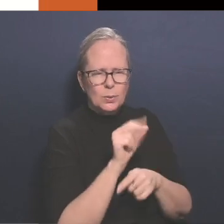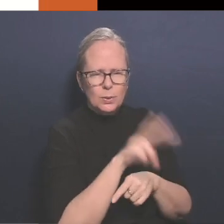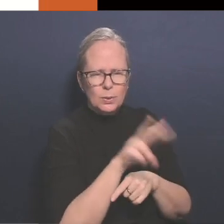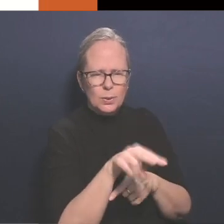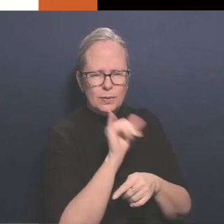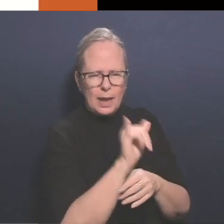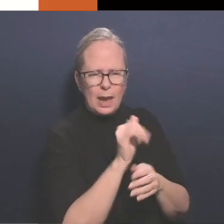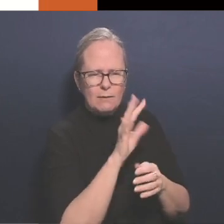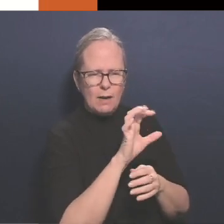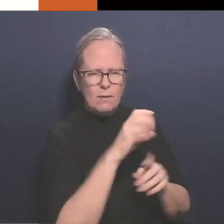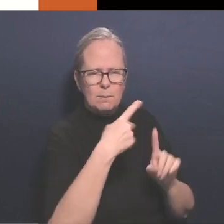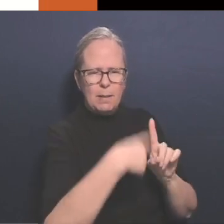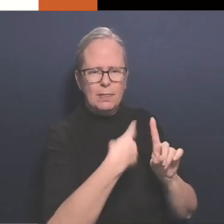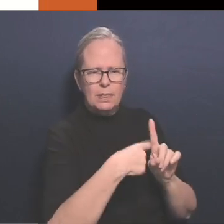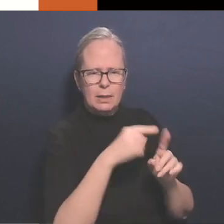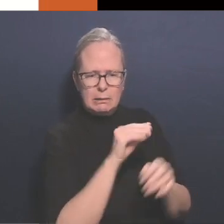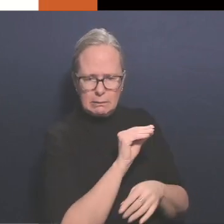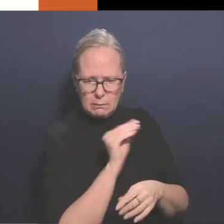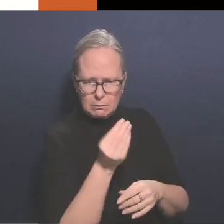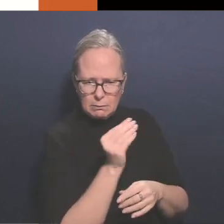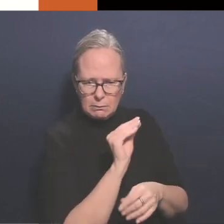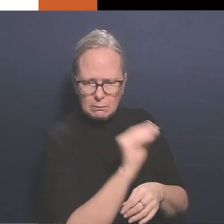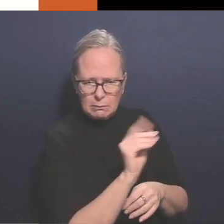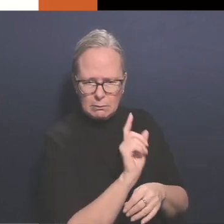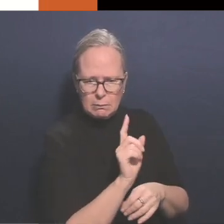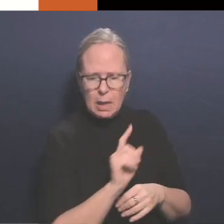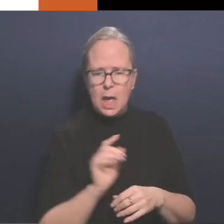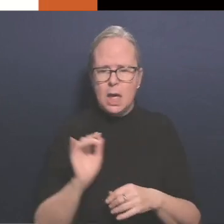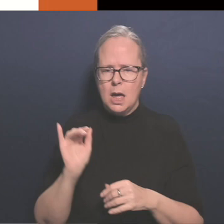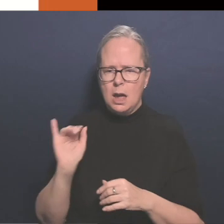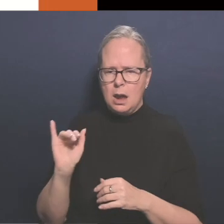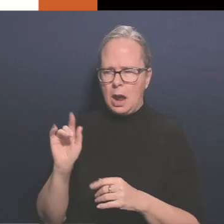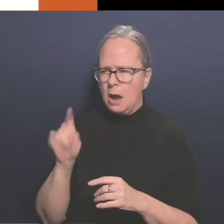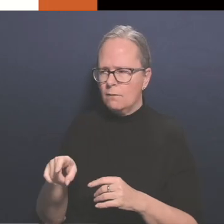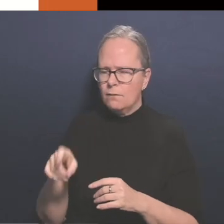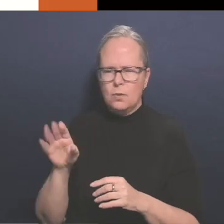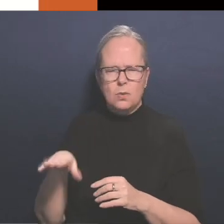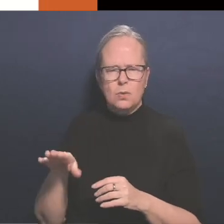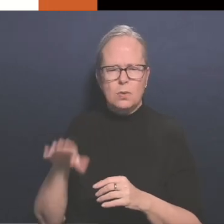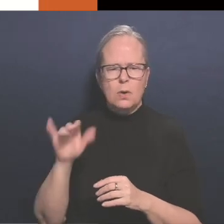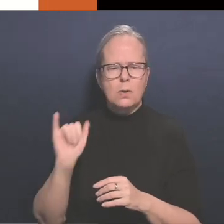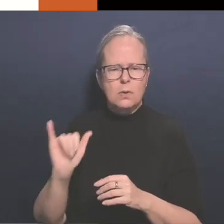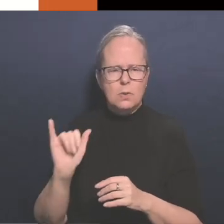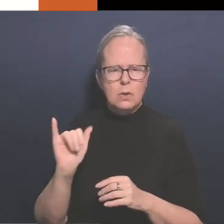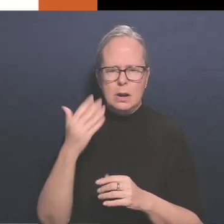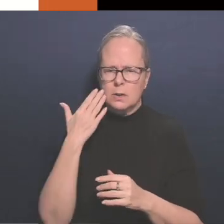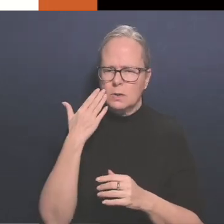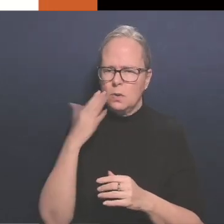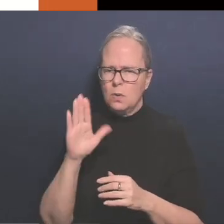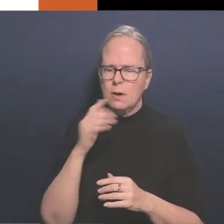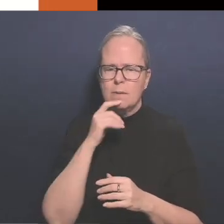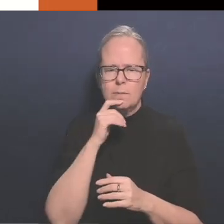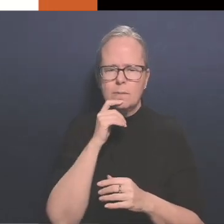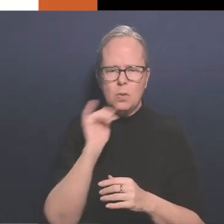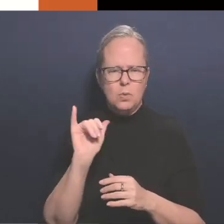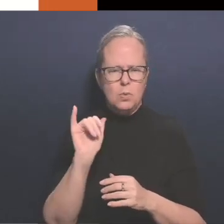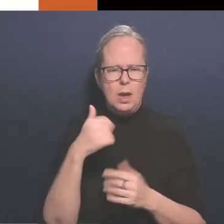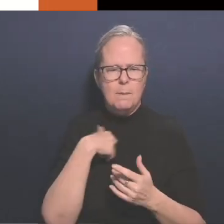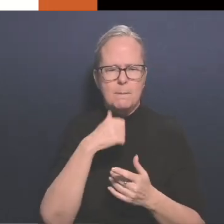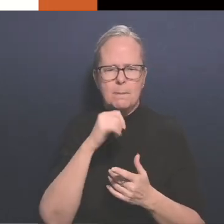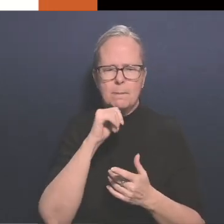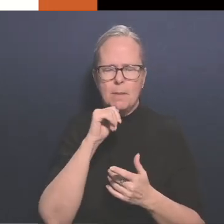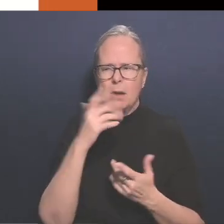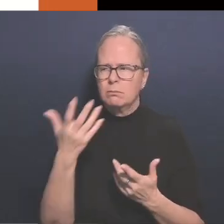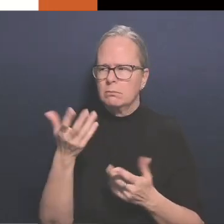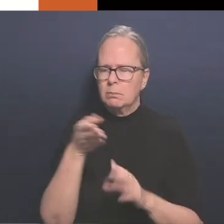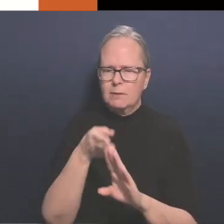federal and provincial benefits updated? Okay. Now, oh, go ahead, David. Yeah.